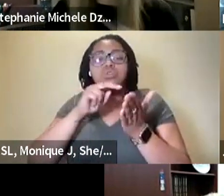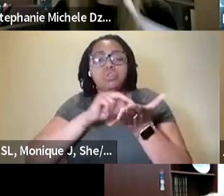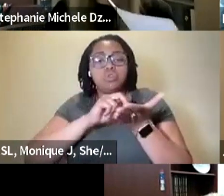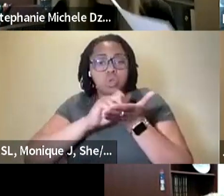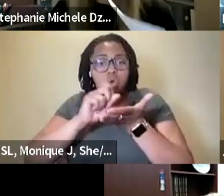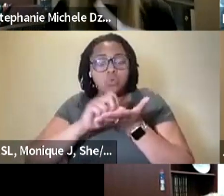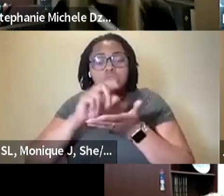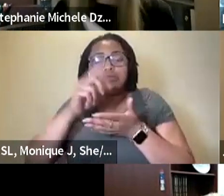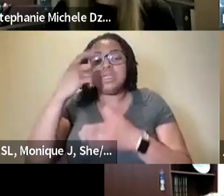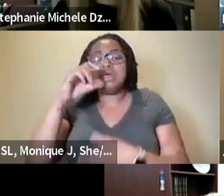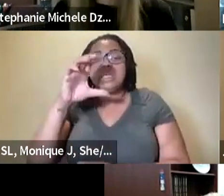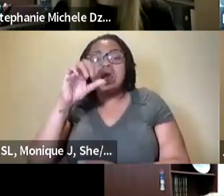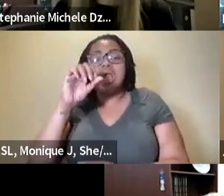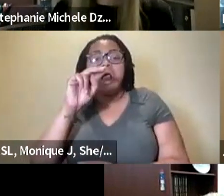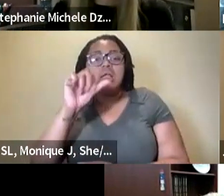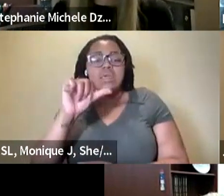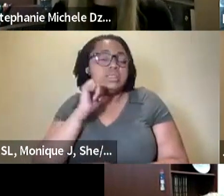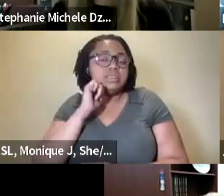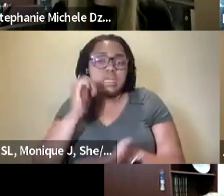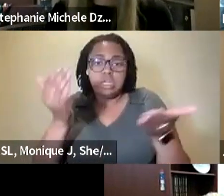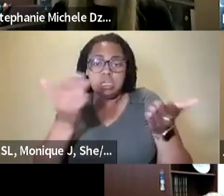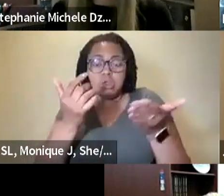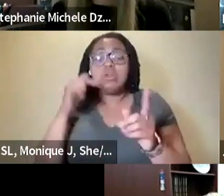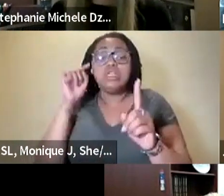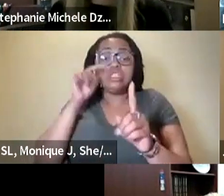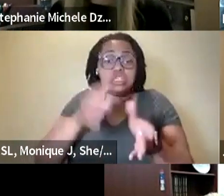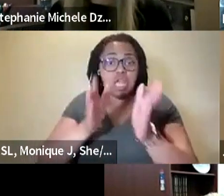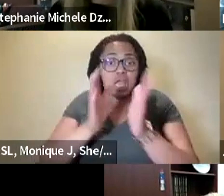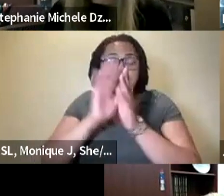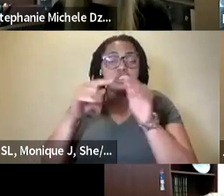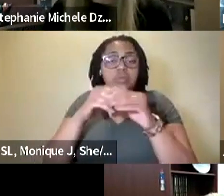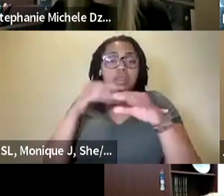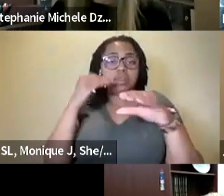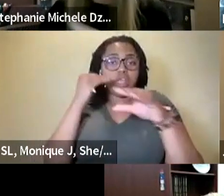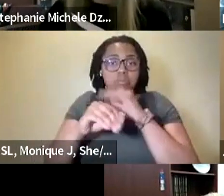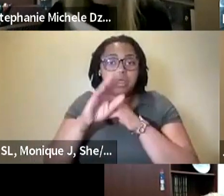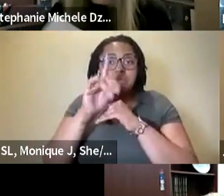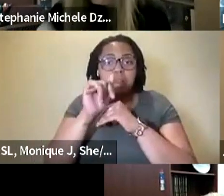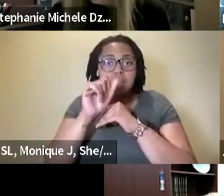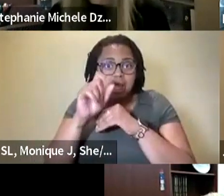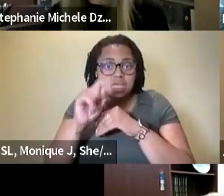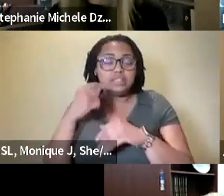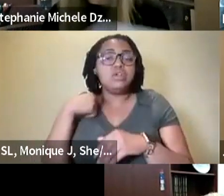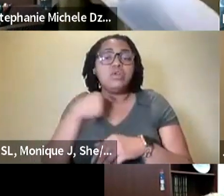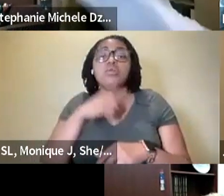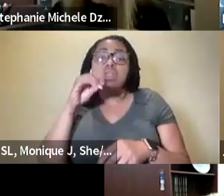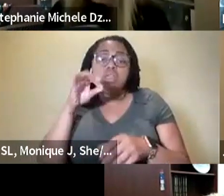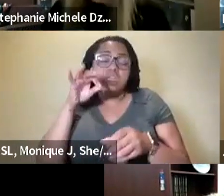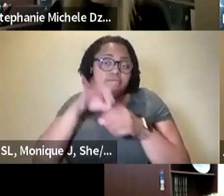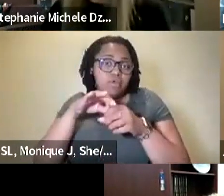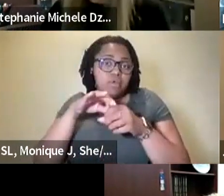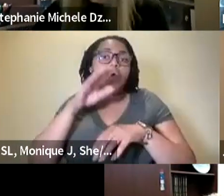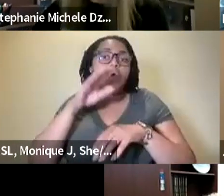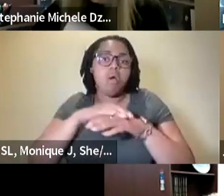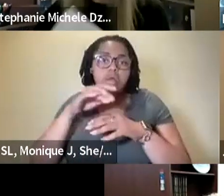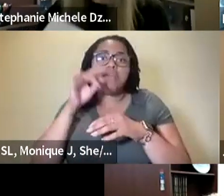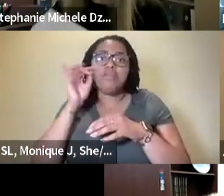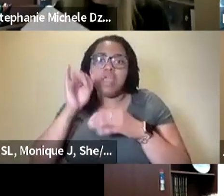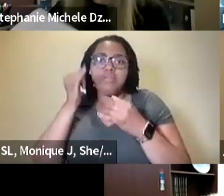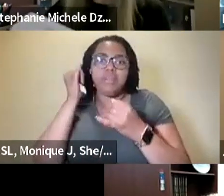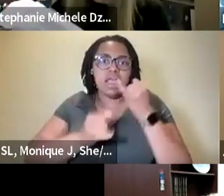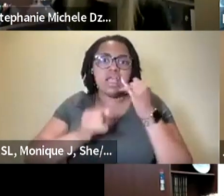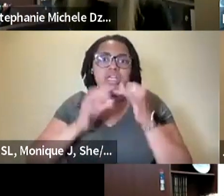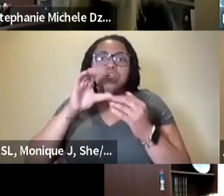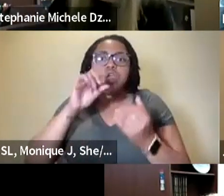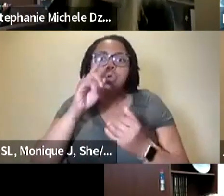Connie did ask about the email blast, which we actually voted on at the last Codi meeting. And she was told that